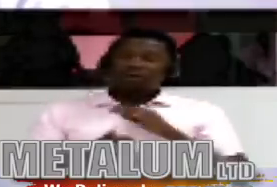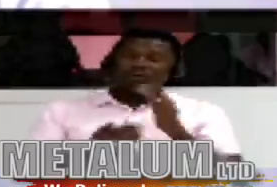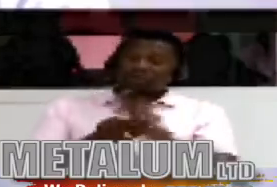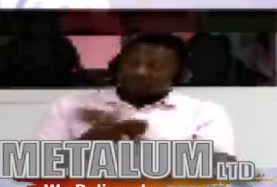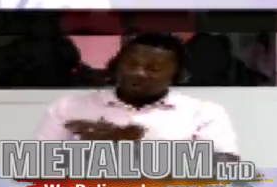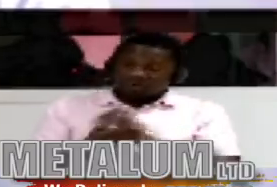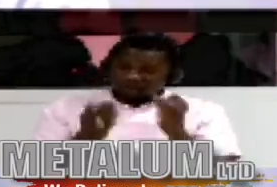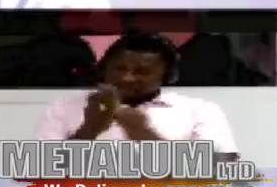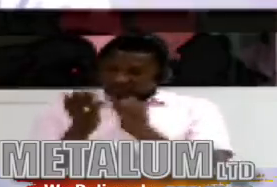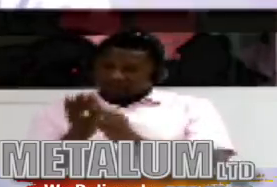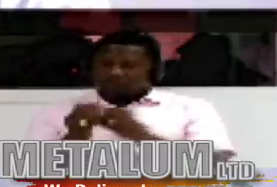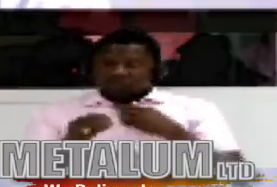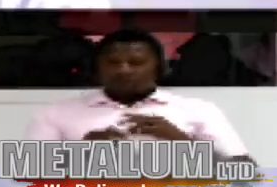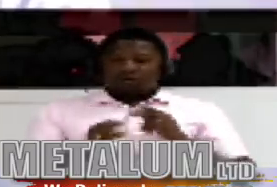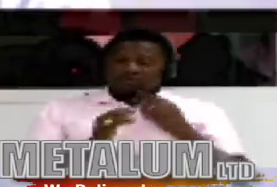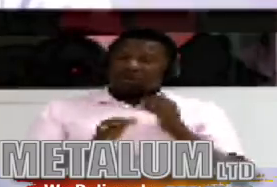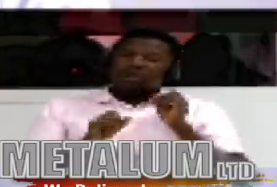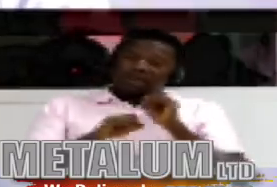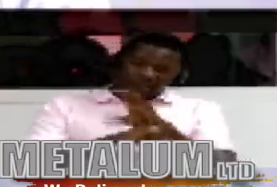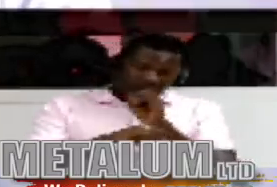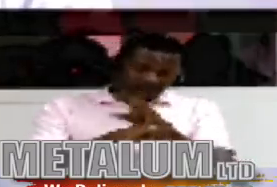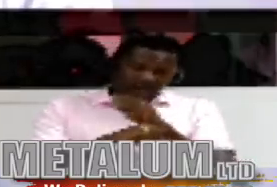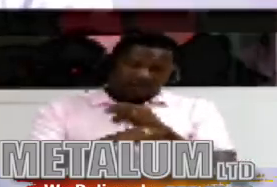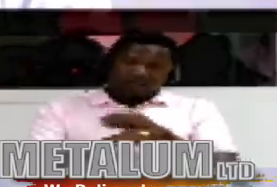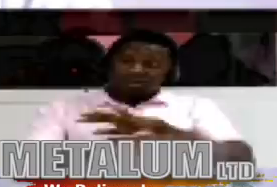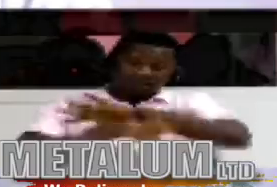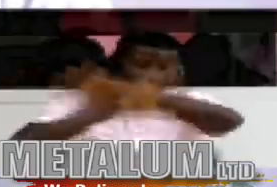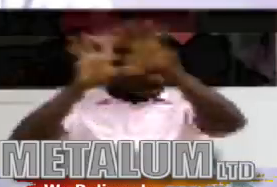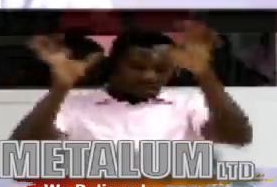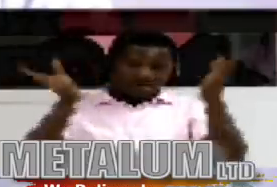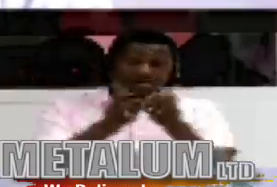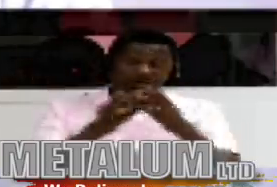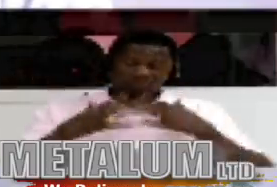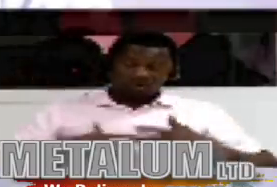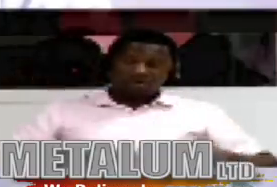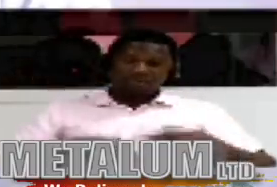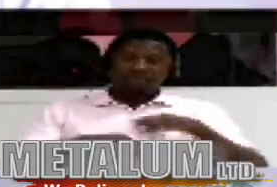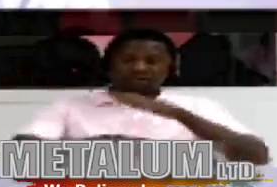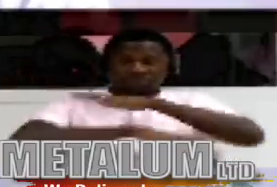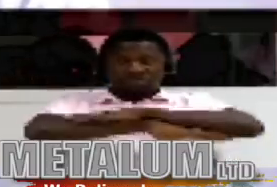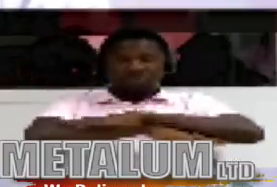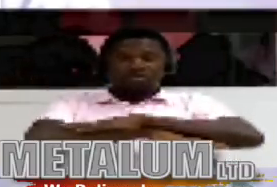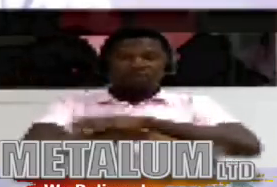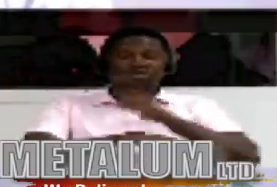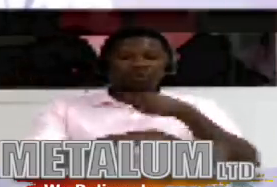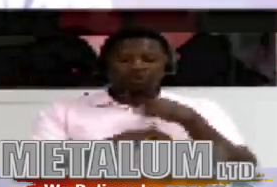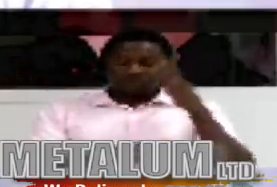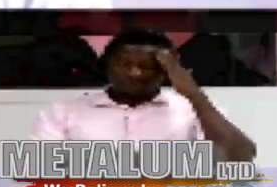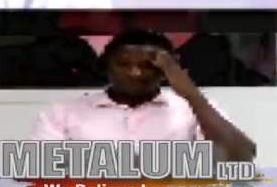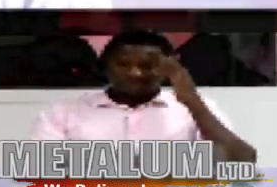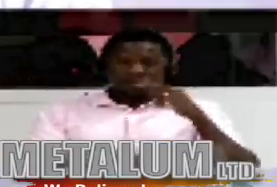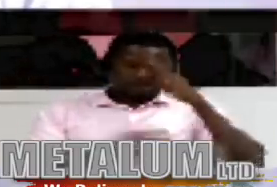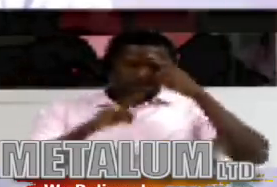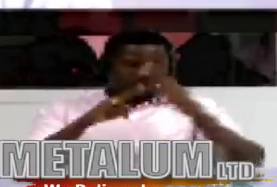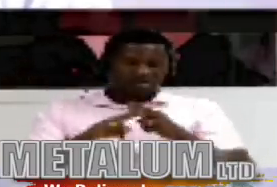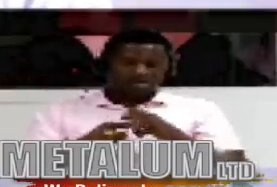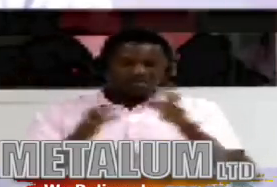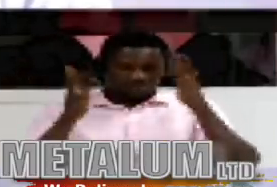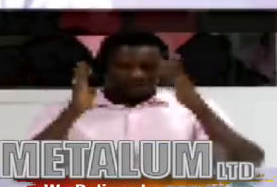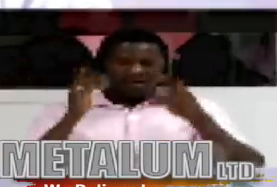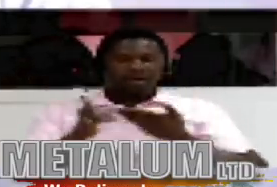the general student body at the school, because we saw a disciplinary problem emerging.